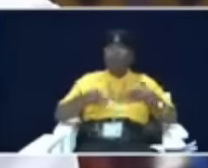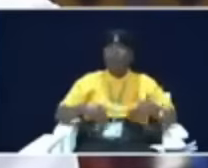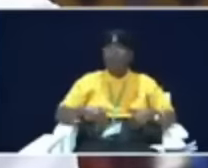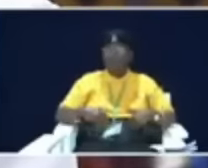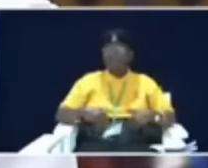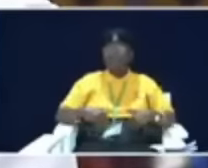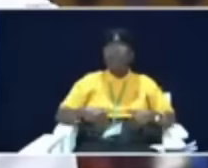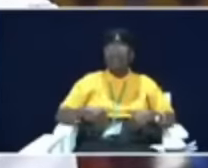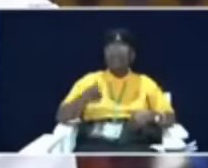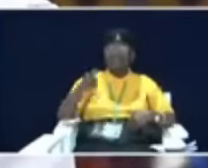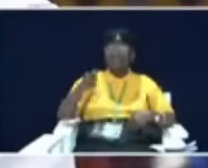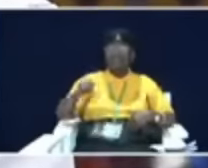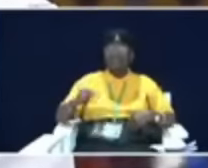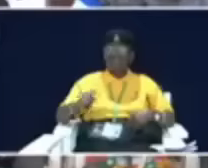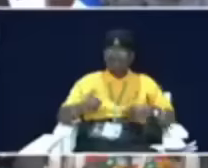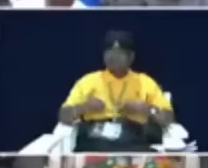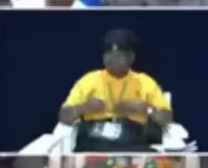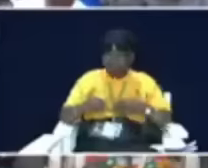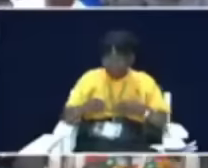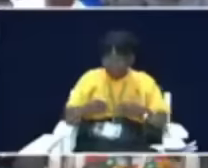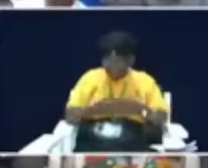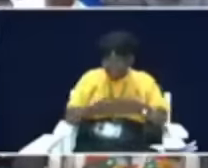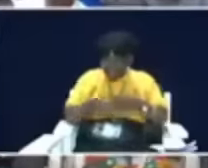the bleeding has stopped.